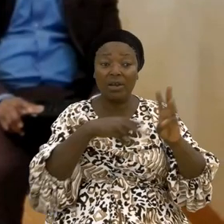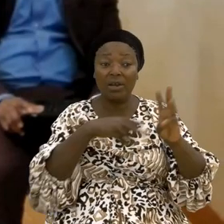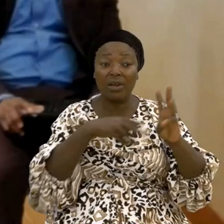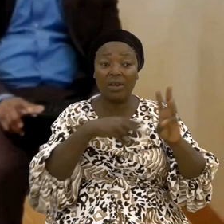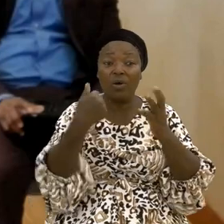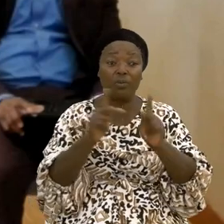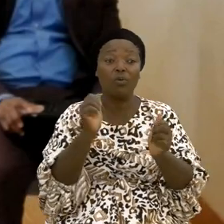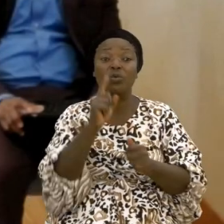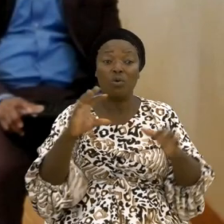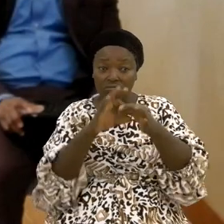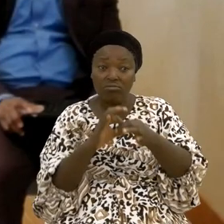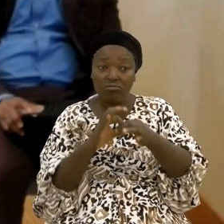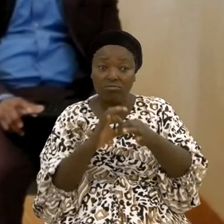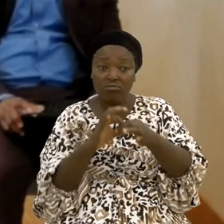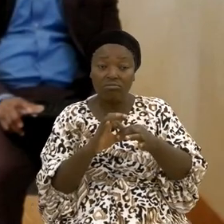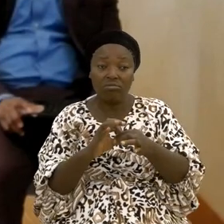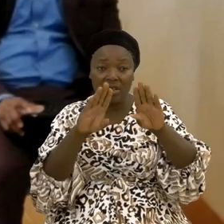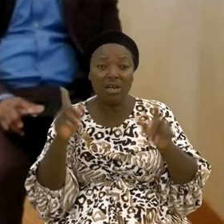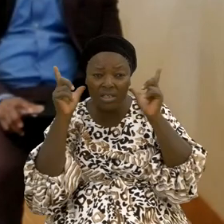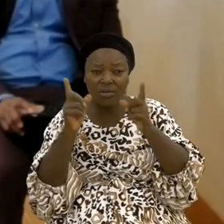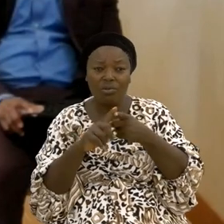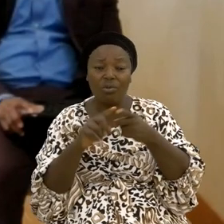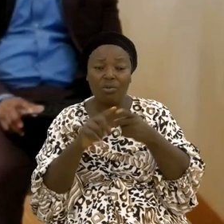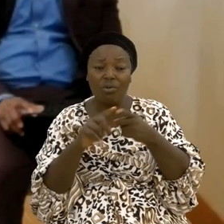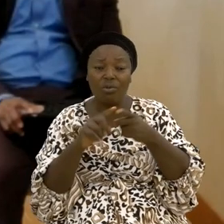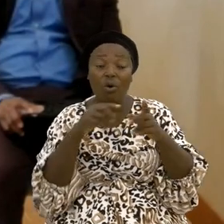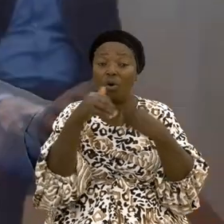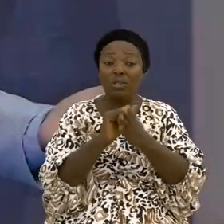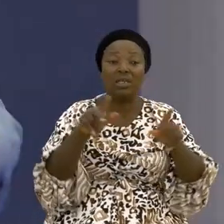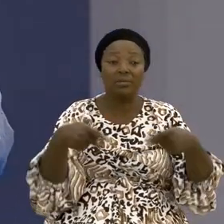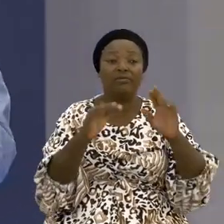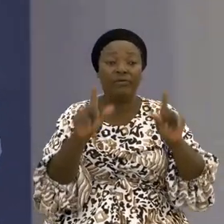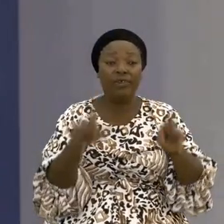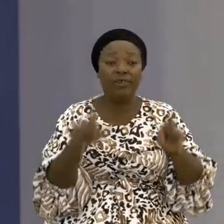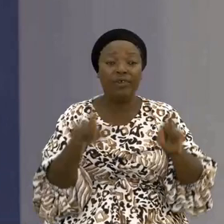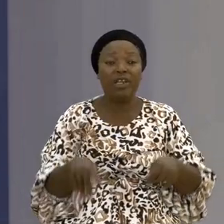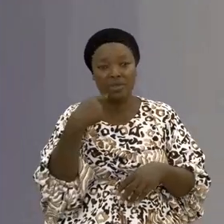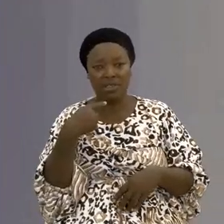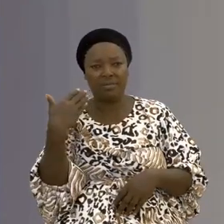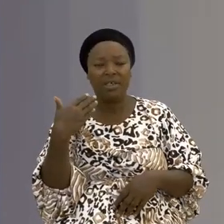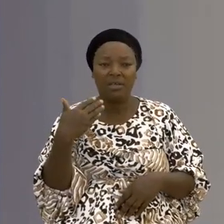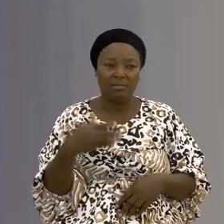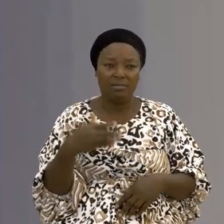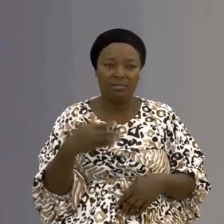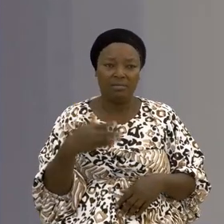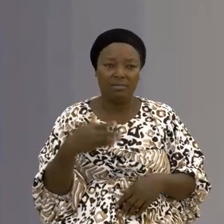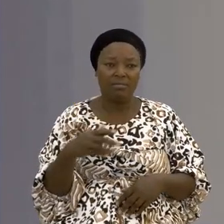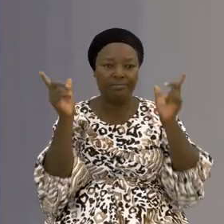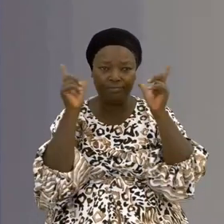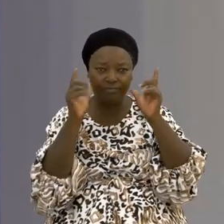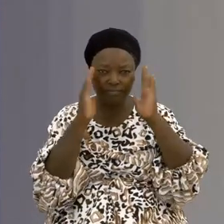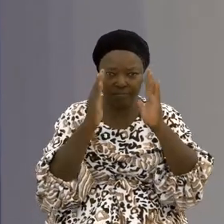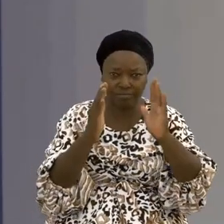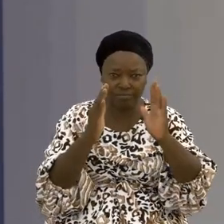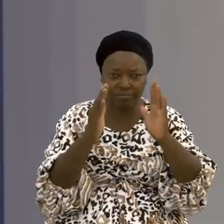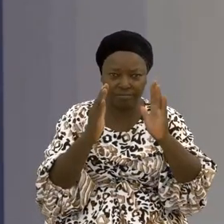heed to those things which Philip said, which Philip spake. Look up here. I'm